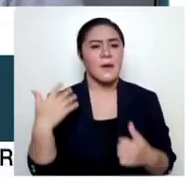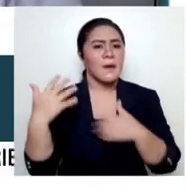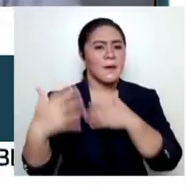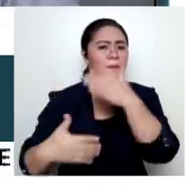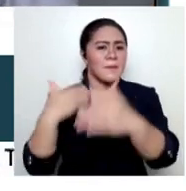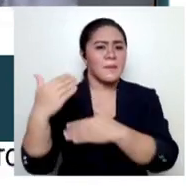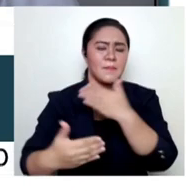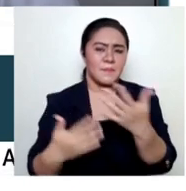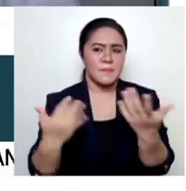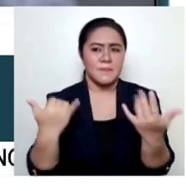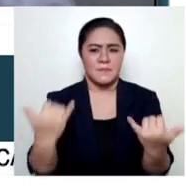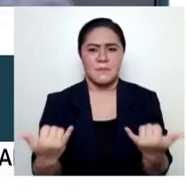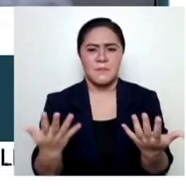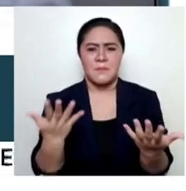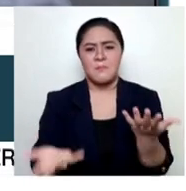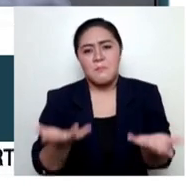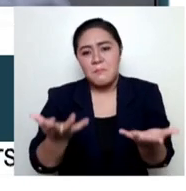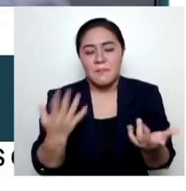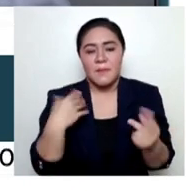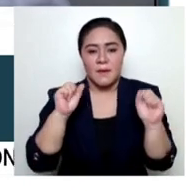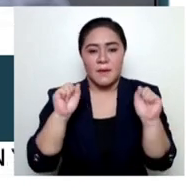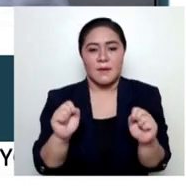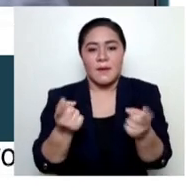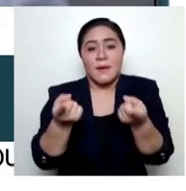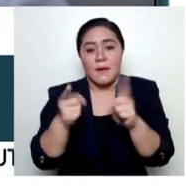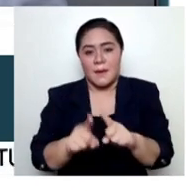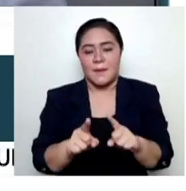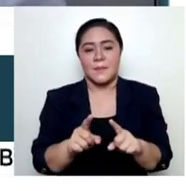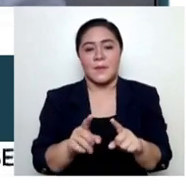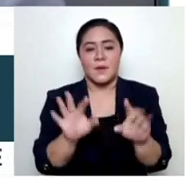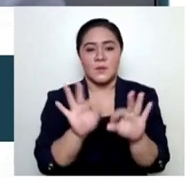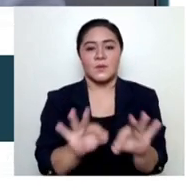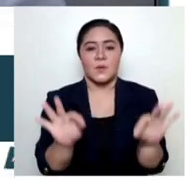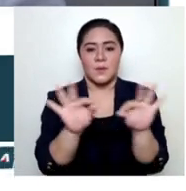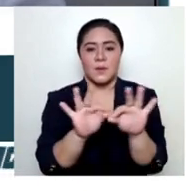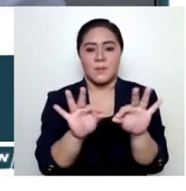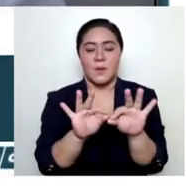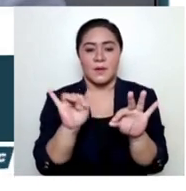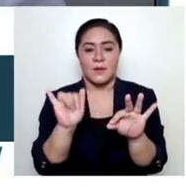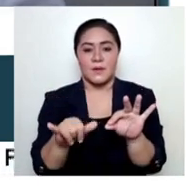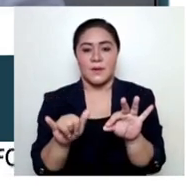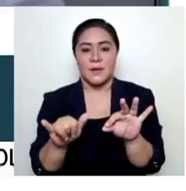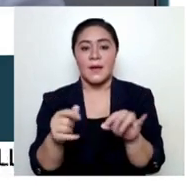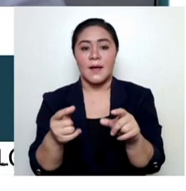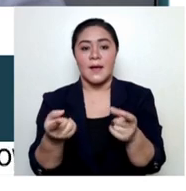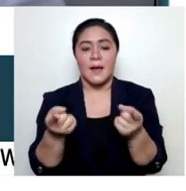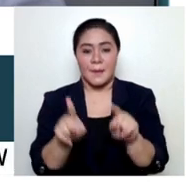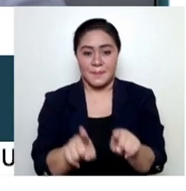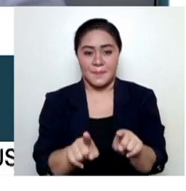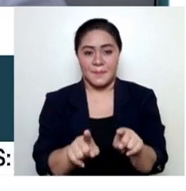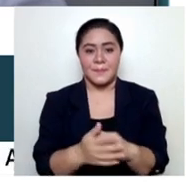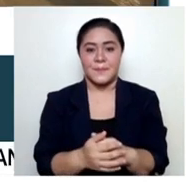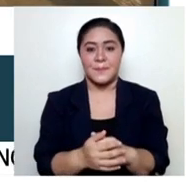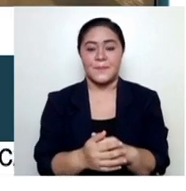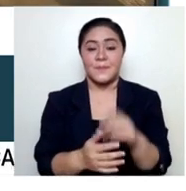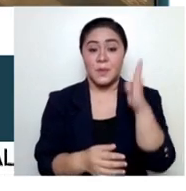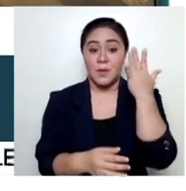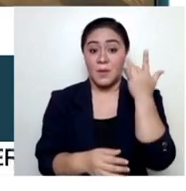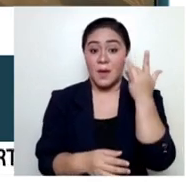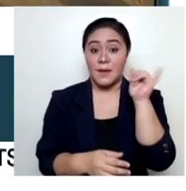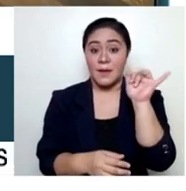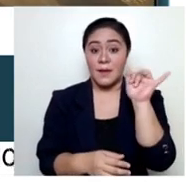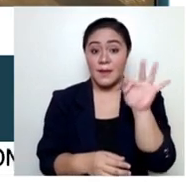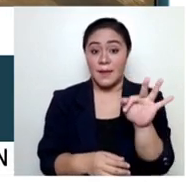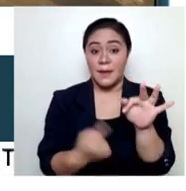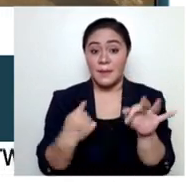here. So this matters, Mike, is best left to the discretion of the court, because it is only